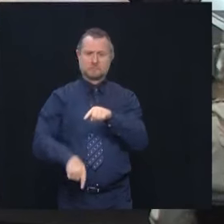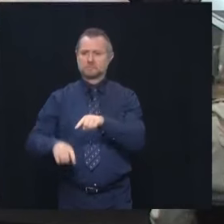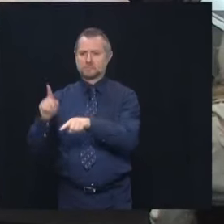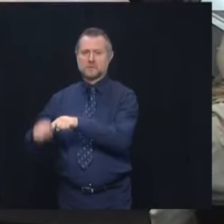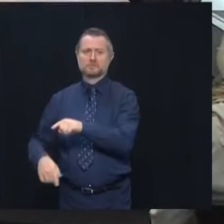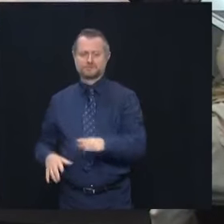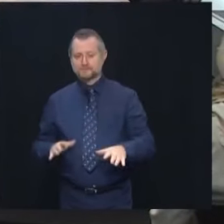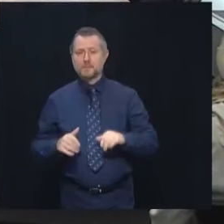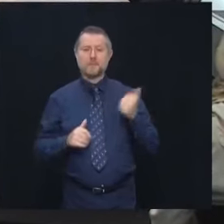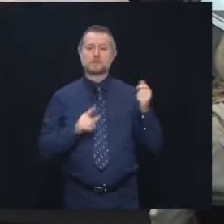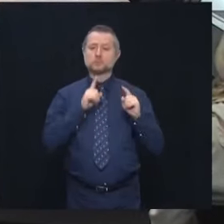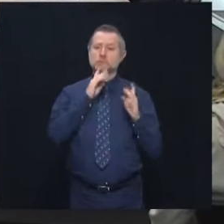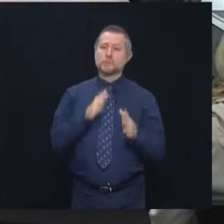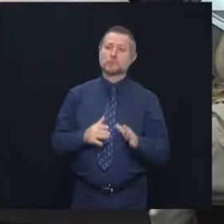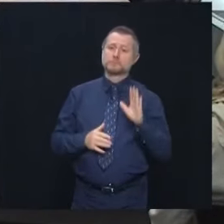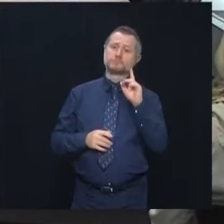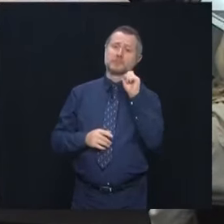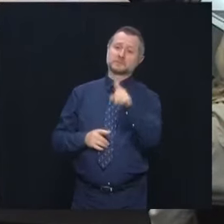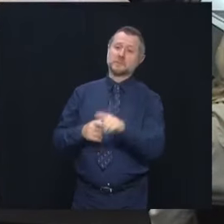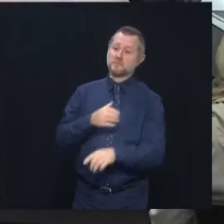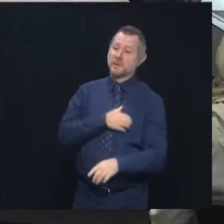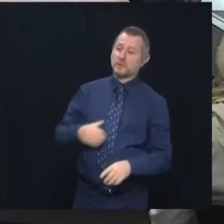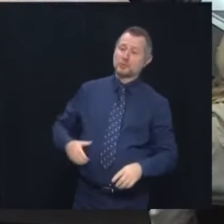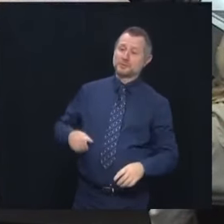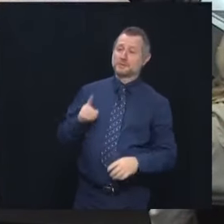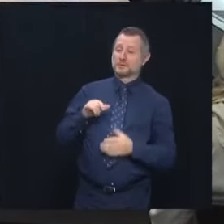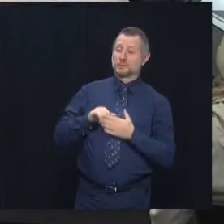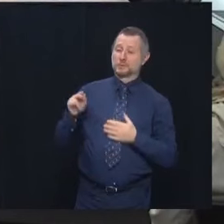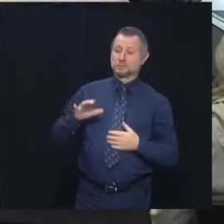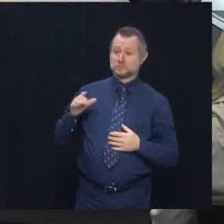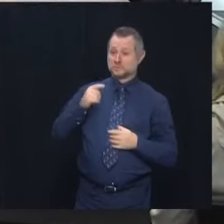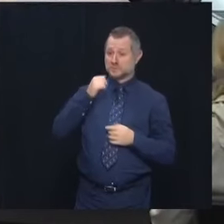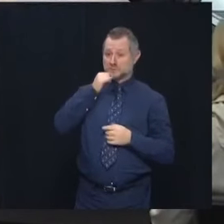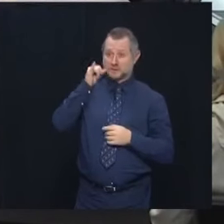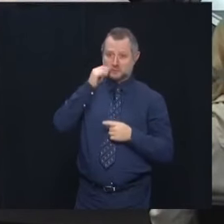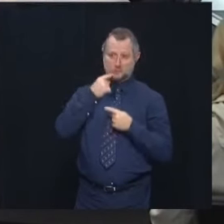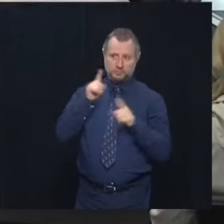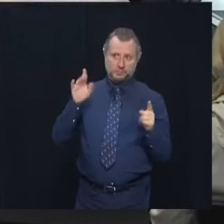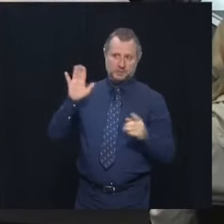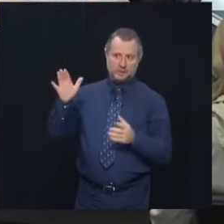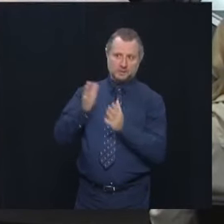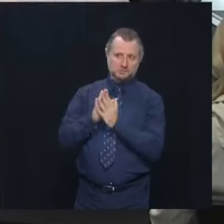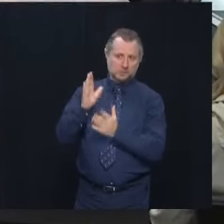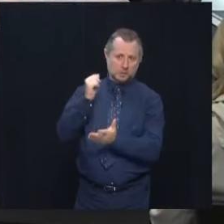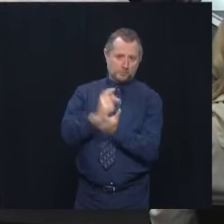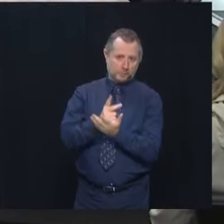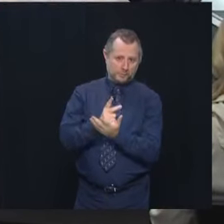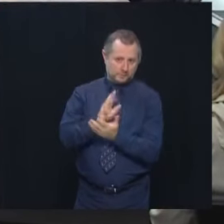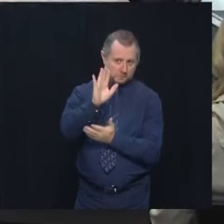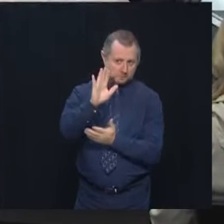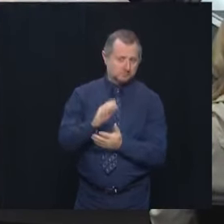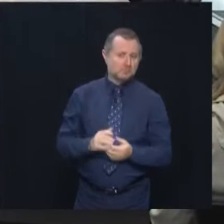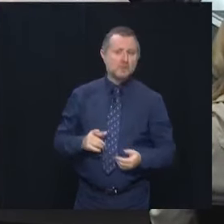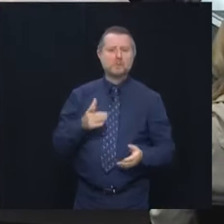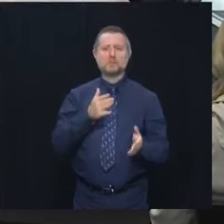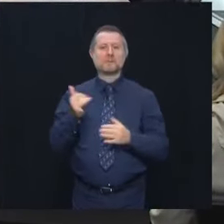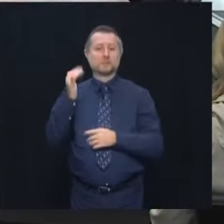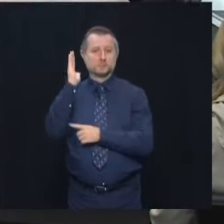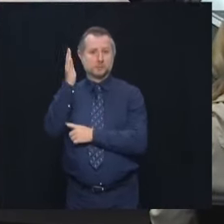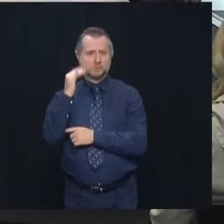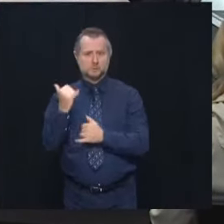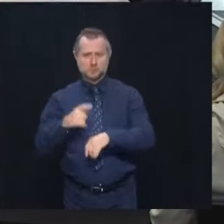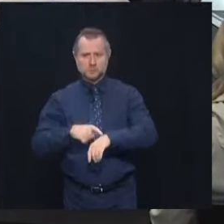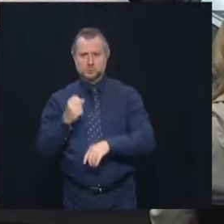Governor Blasio yesterday announced a plan, asked for your approval, set a presser for 12 today. You all scheduled one